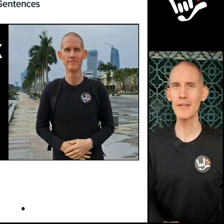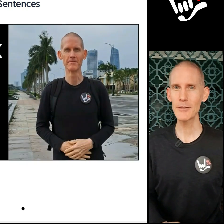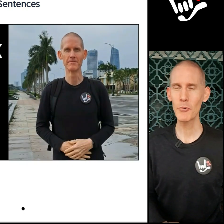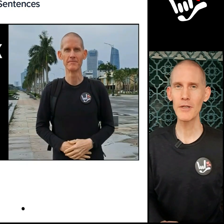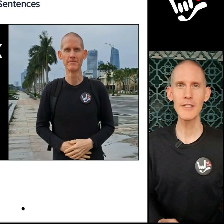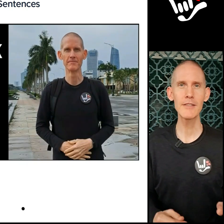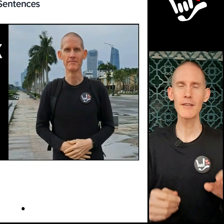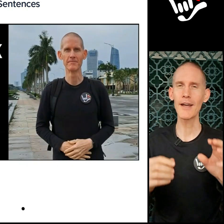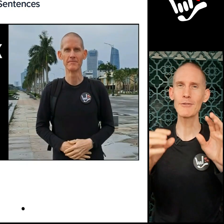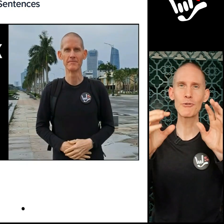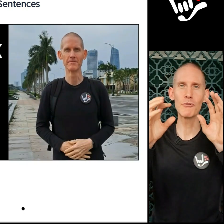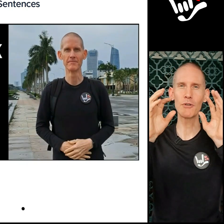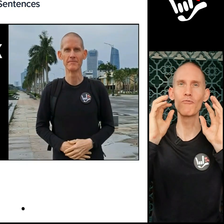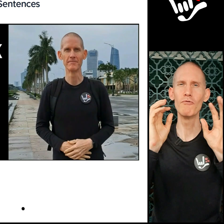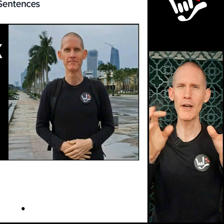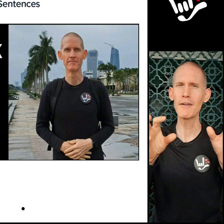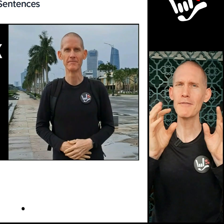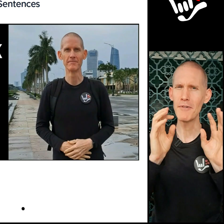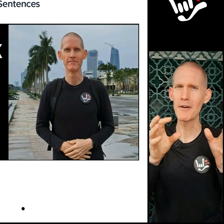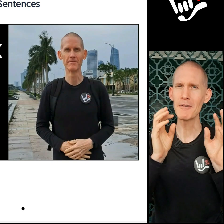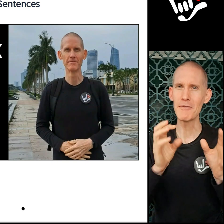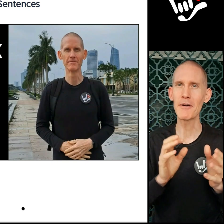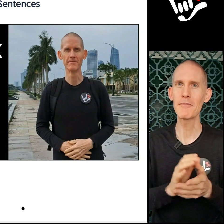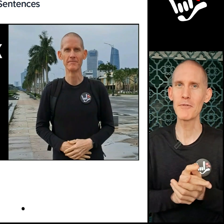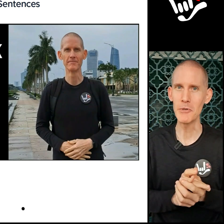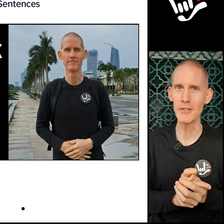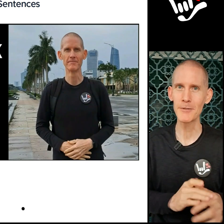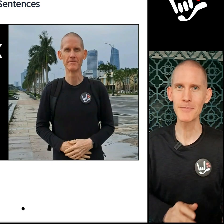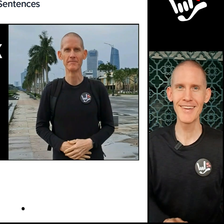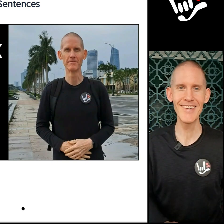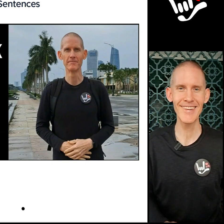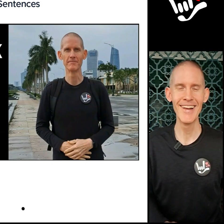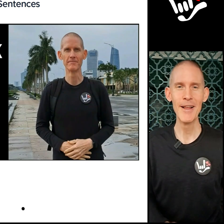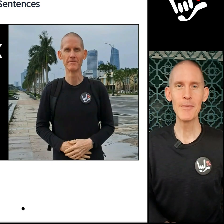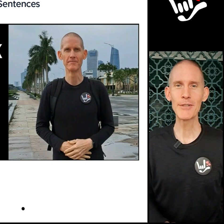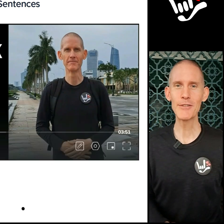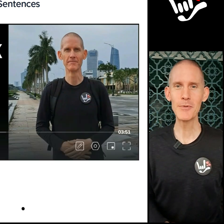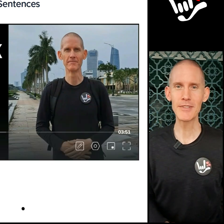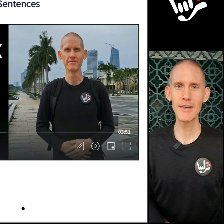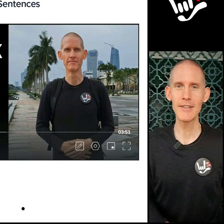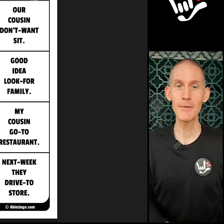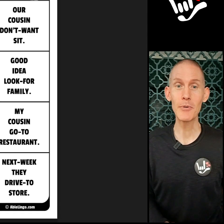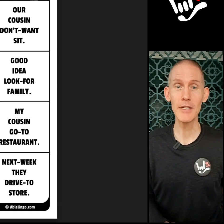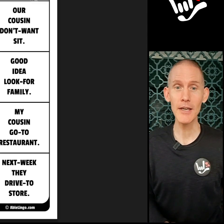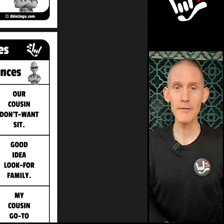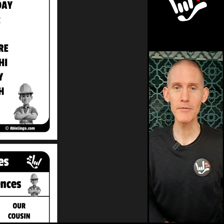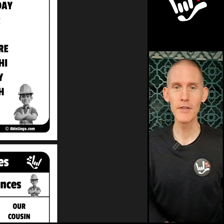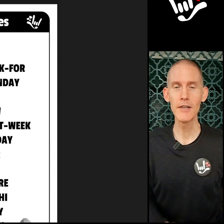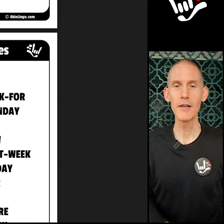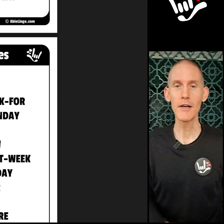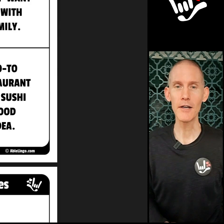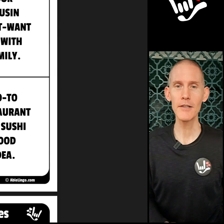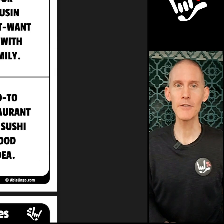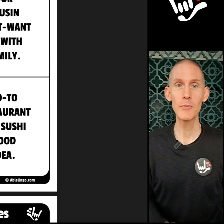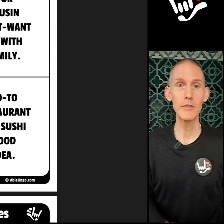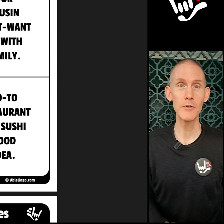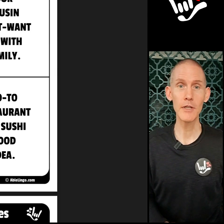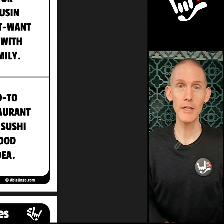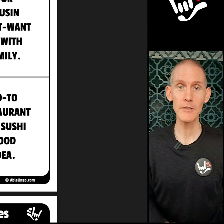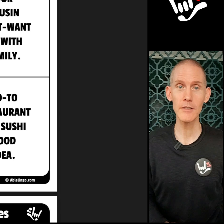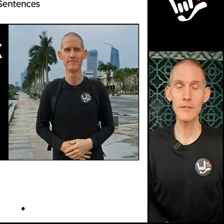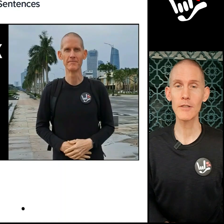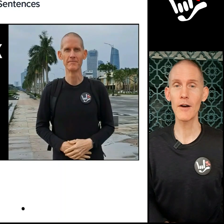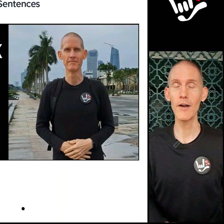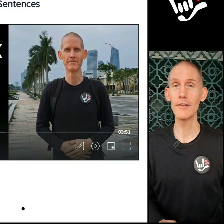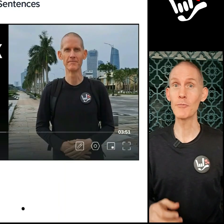Okay, by this point, these signs should look very, very, very familiar because you've been studying the PDF. You've been doing